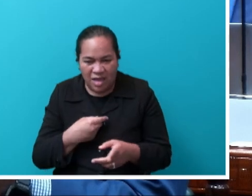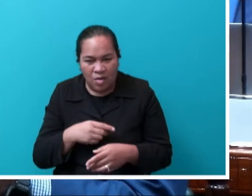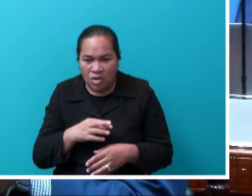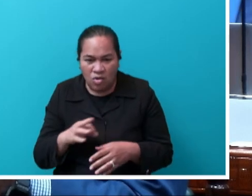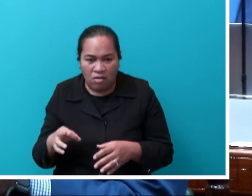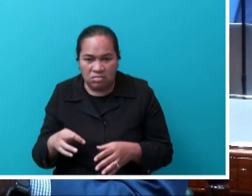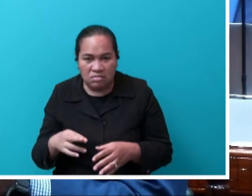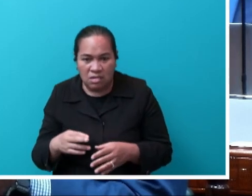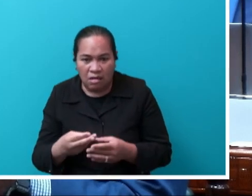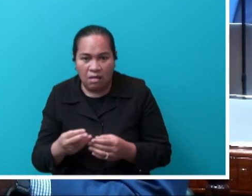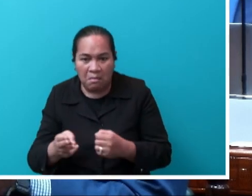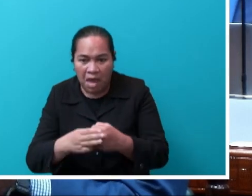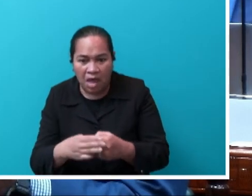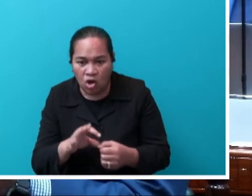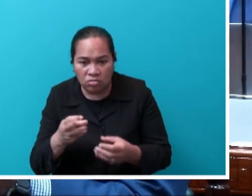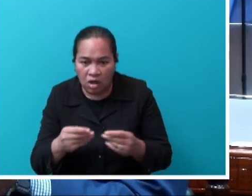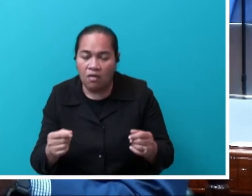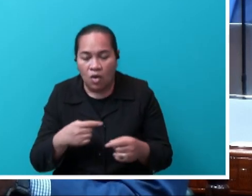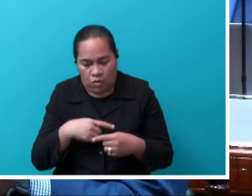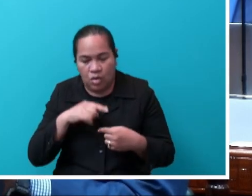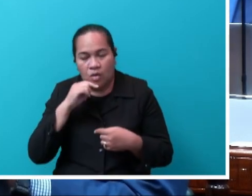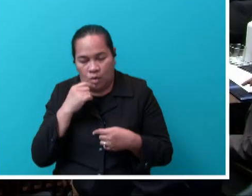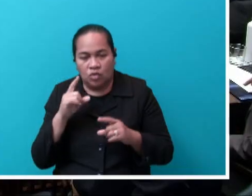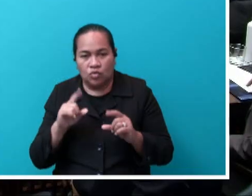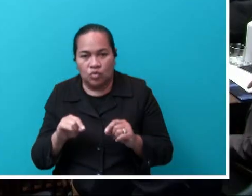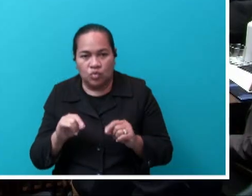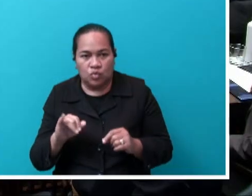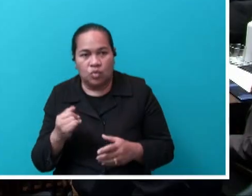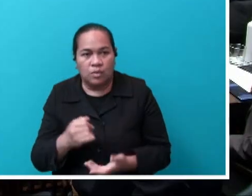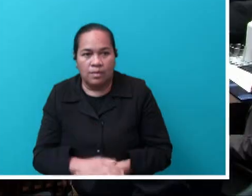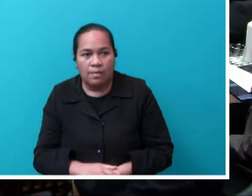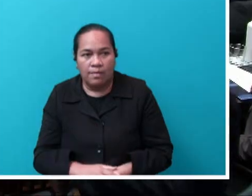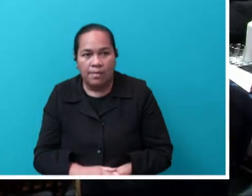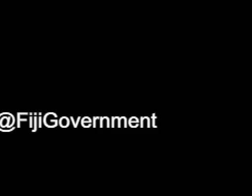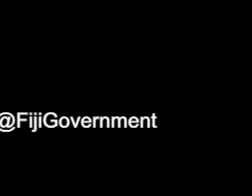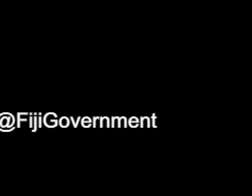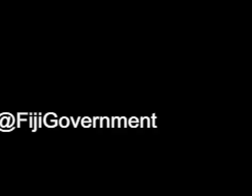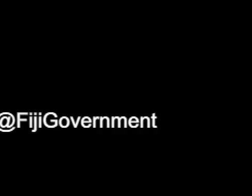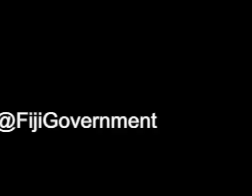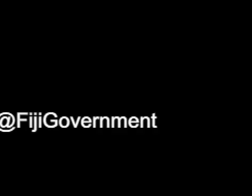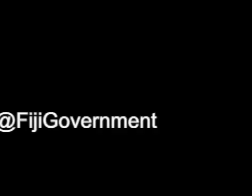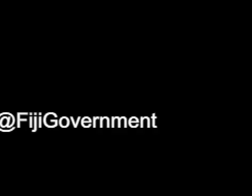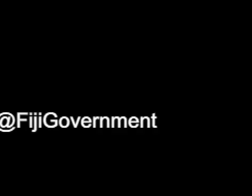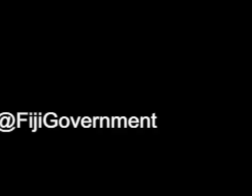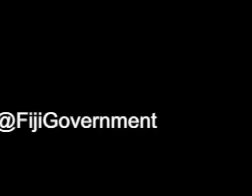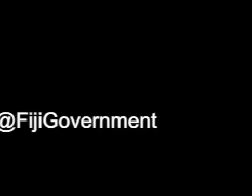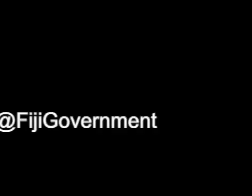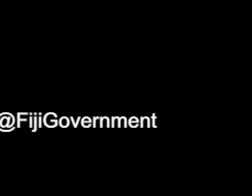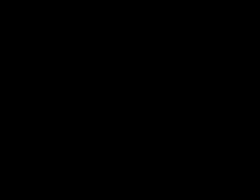will definitely look into those. Thank you. Thank you, Honorable Filipe Tuisawau.